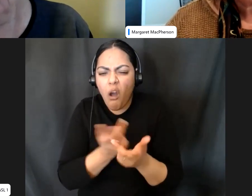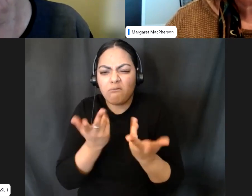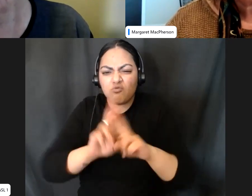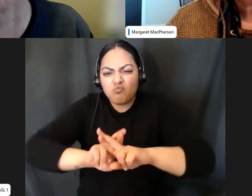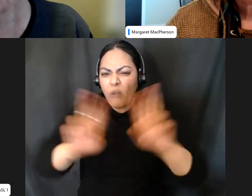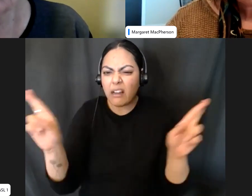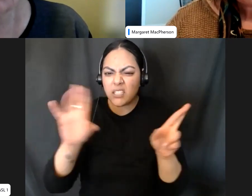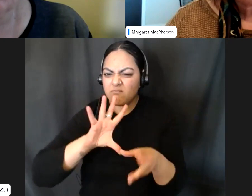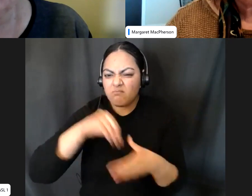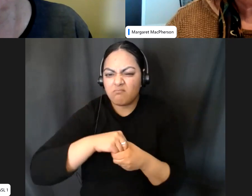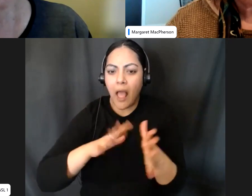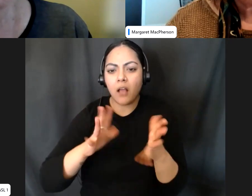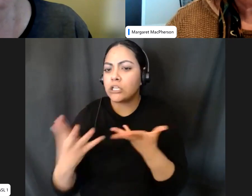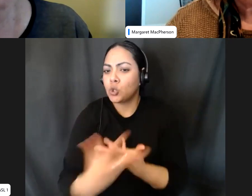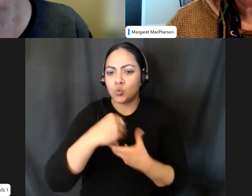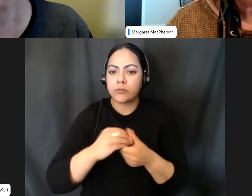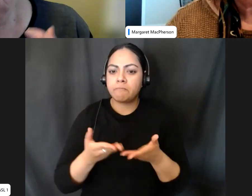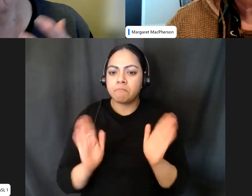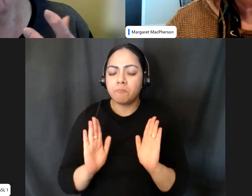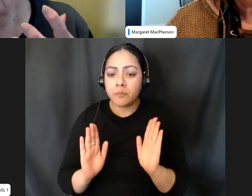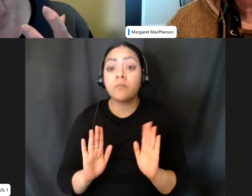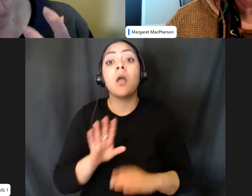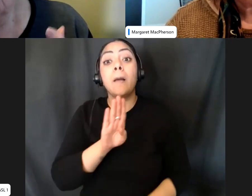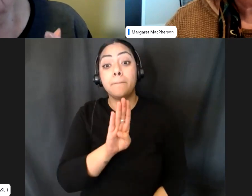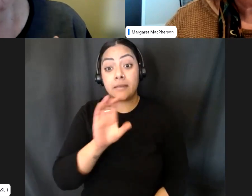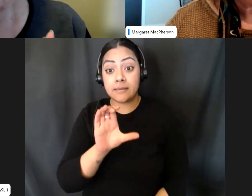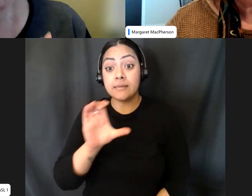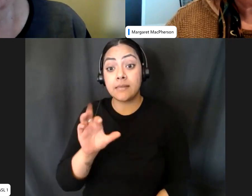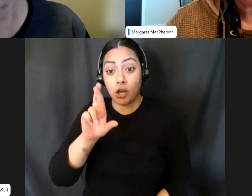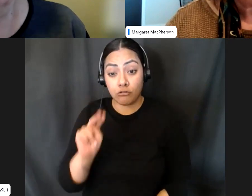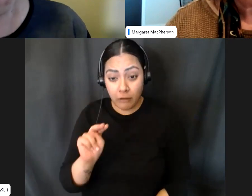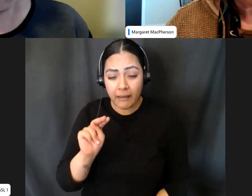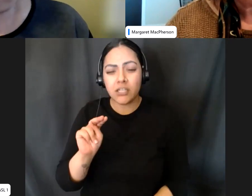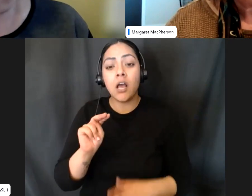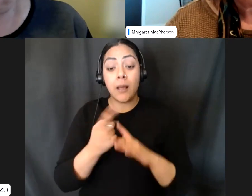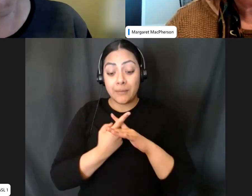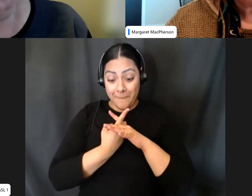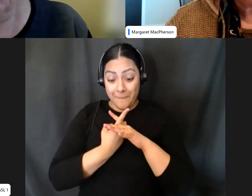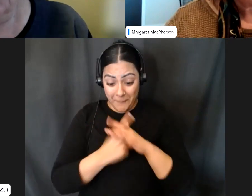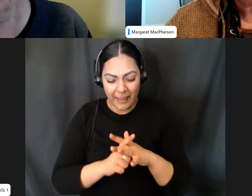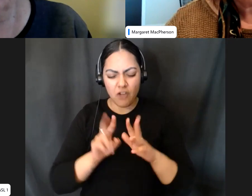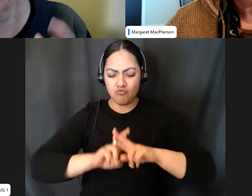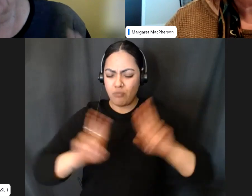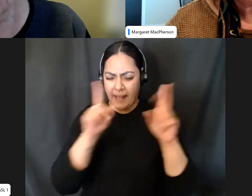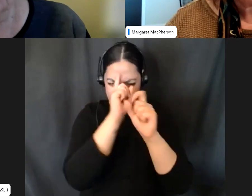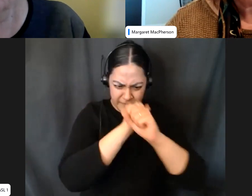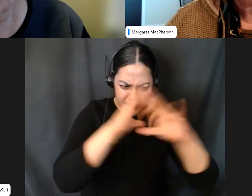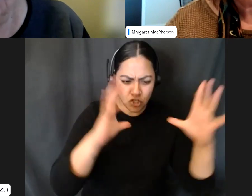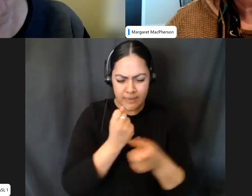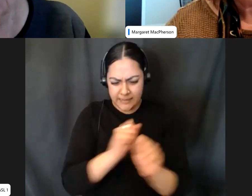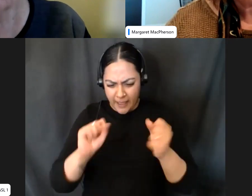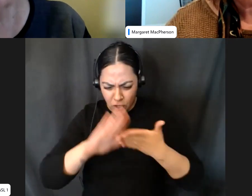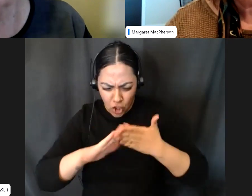The BCCRN we started right away with a really strong strategic plan with a vision,